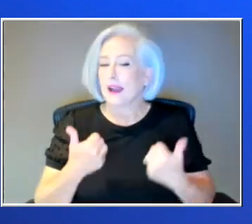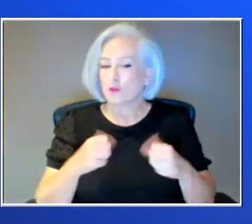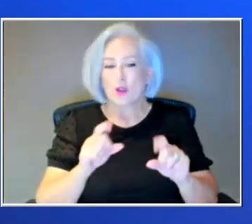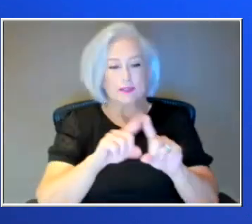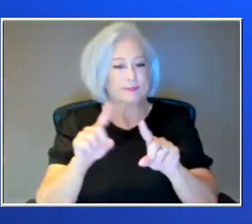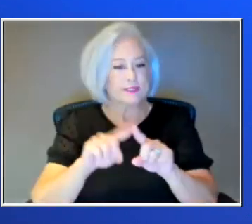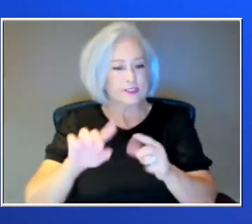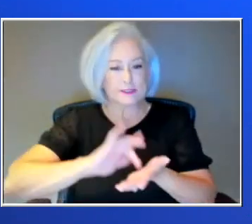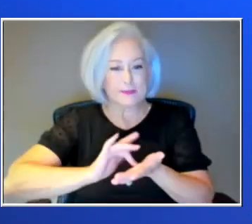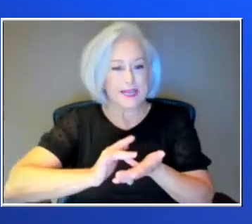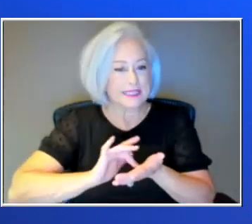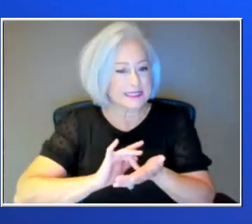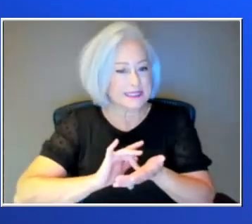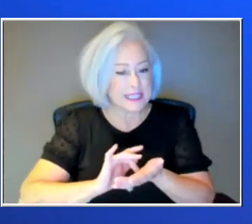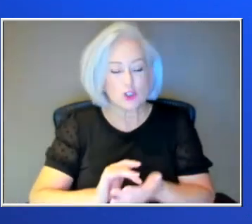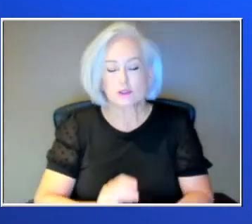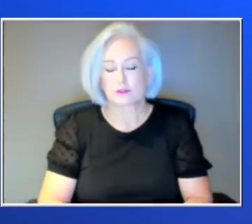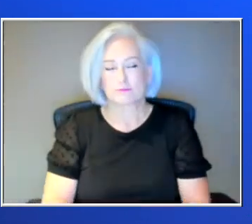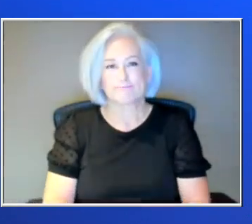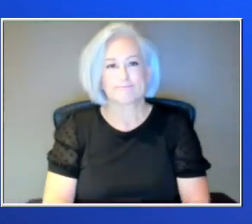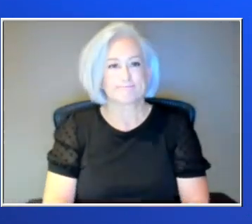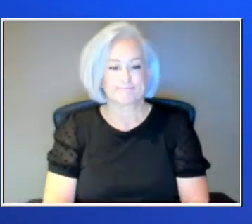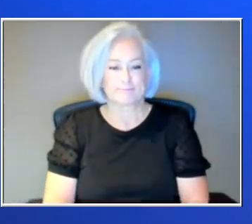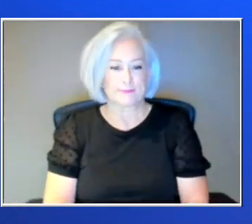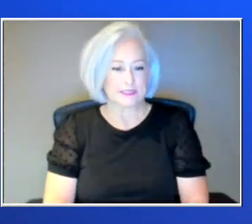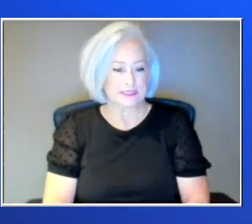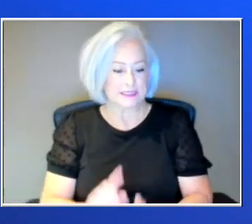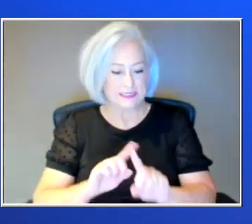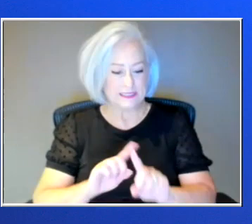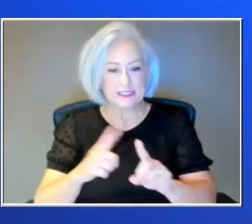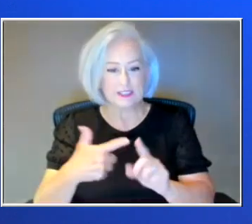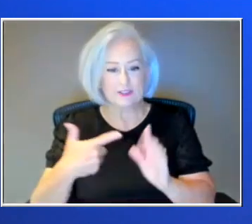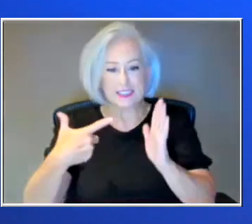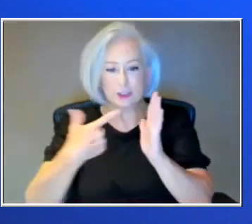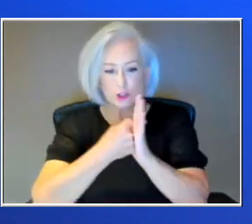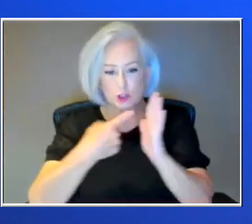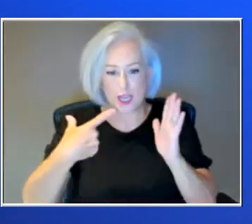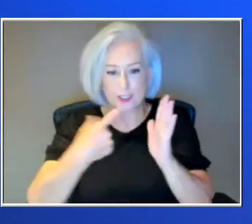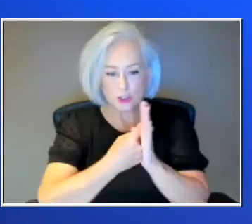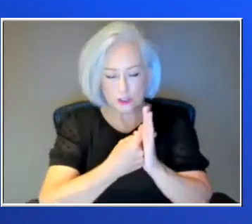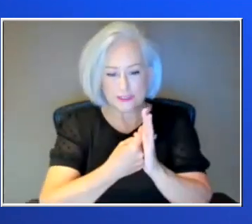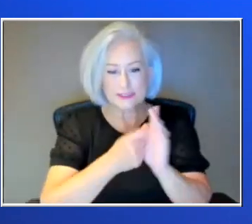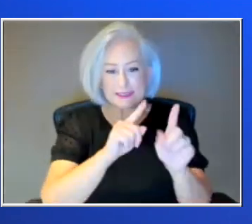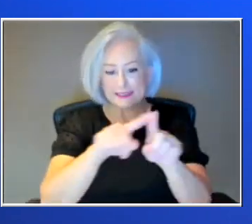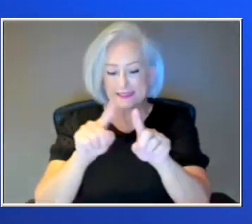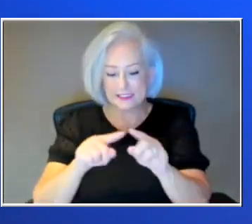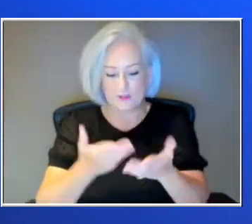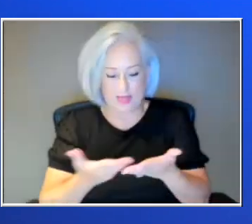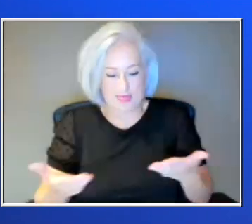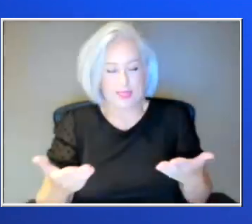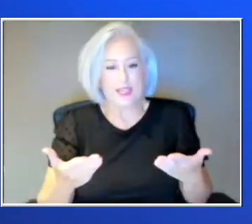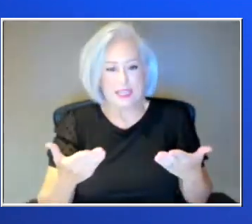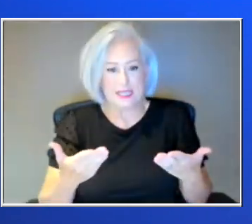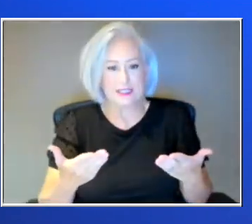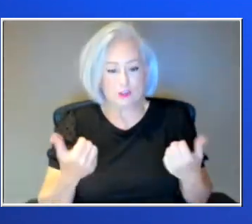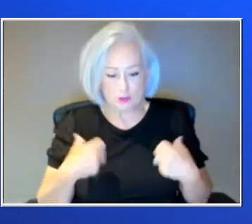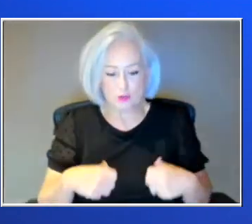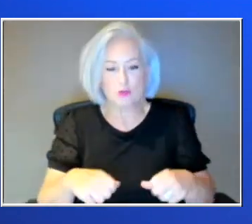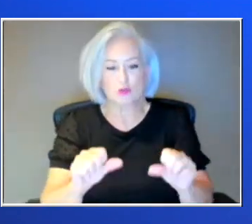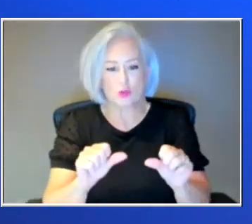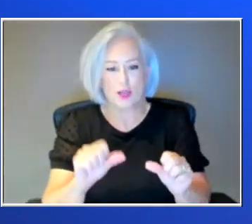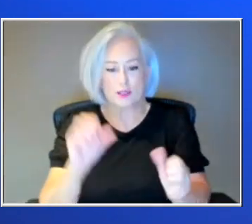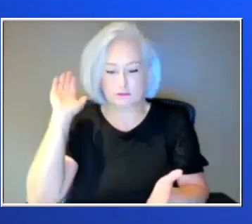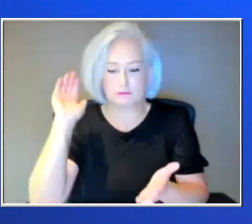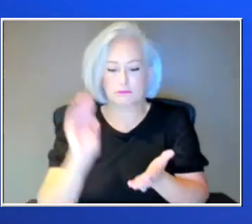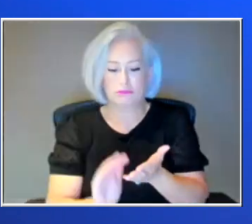medications, different injections, just, different types of things to try to get the pain